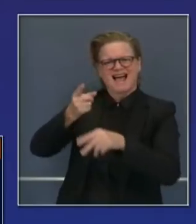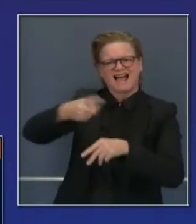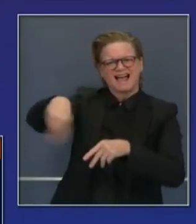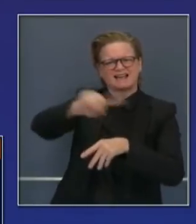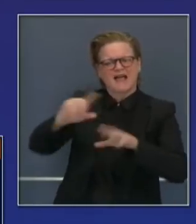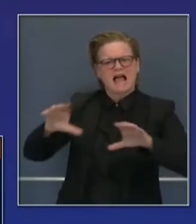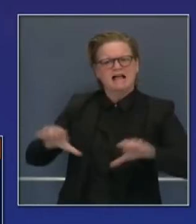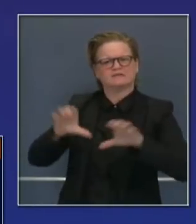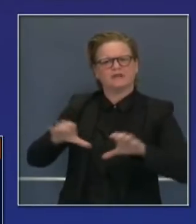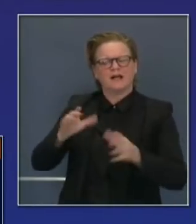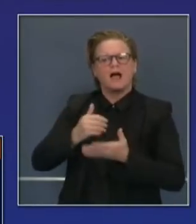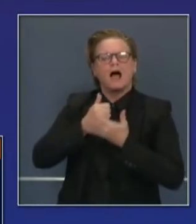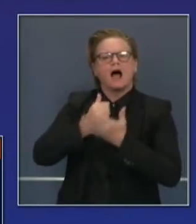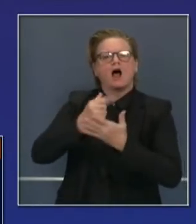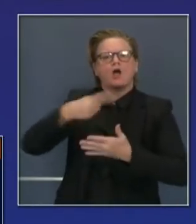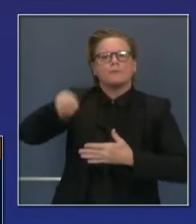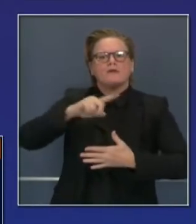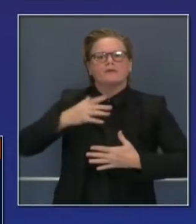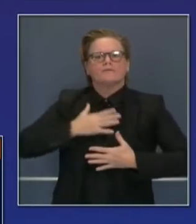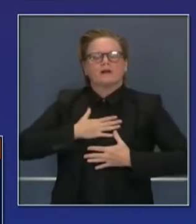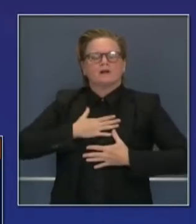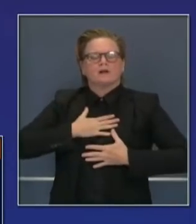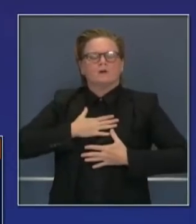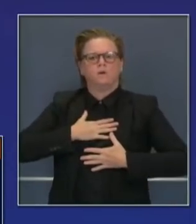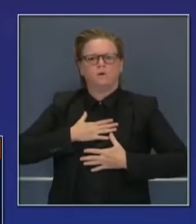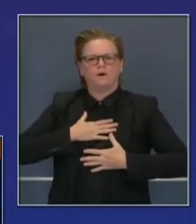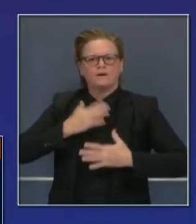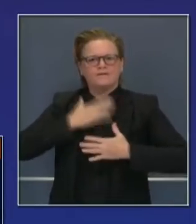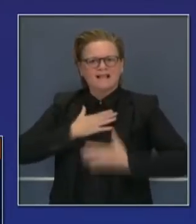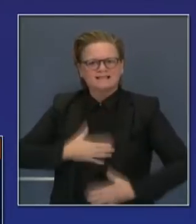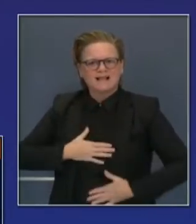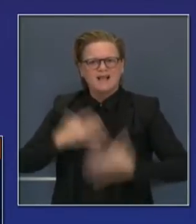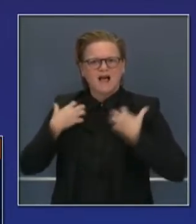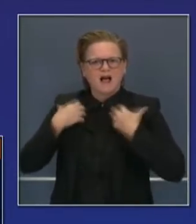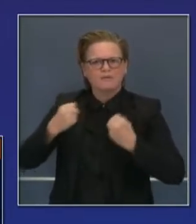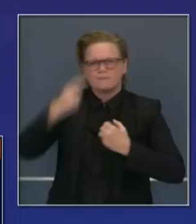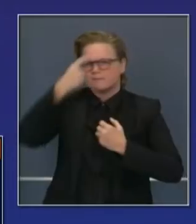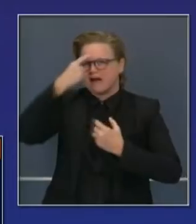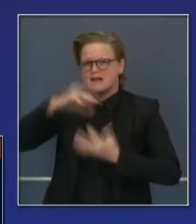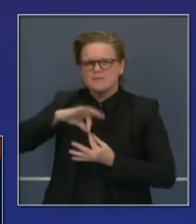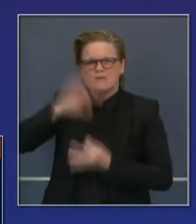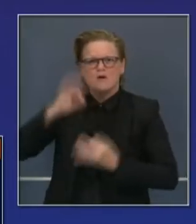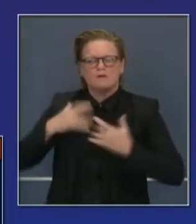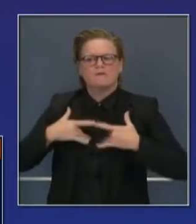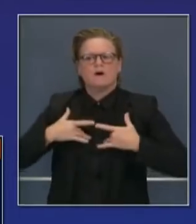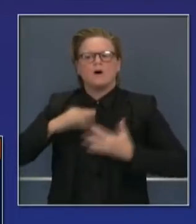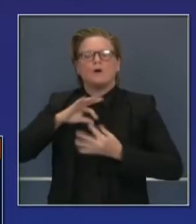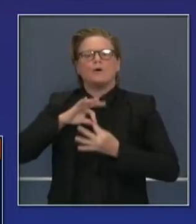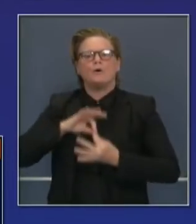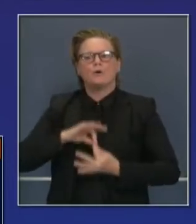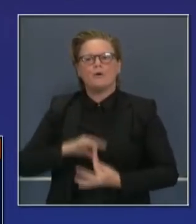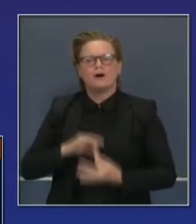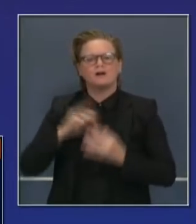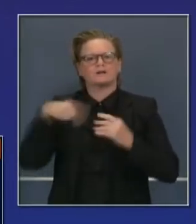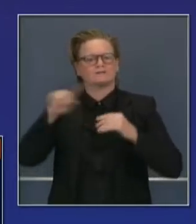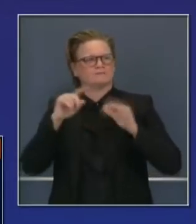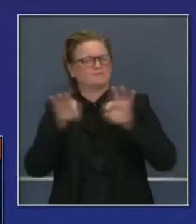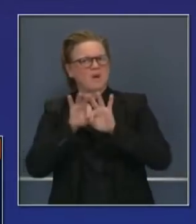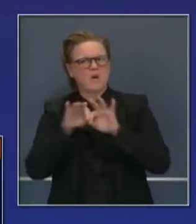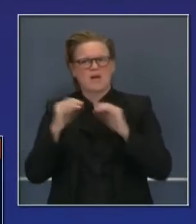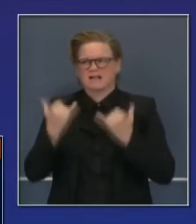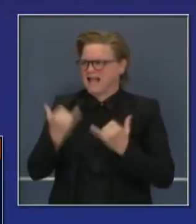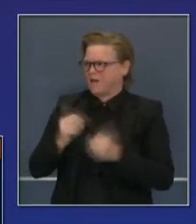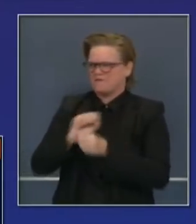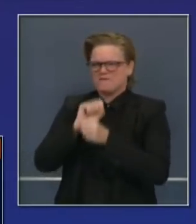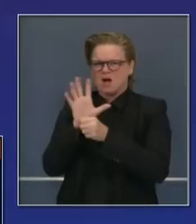of your physical health, to take care of your mental health, to get the kind of exercise and that is required to get